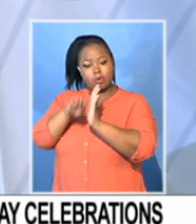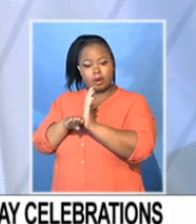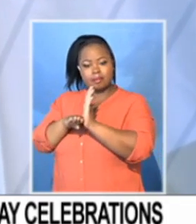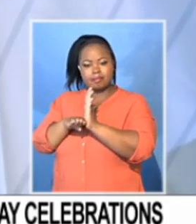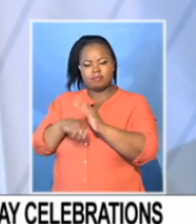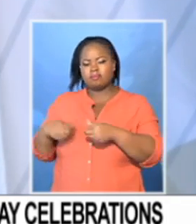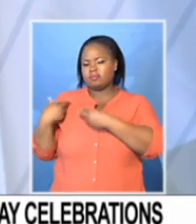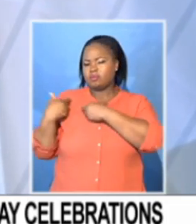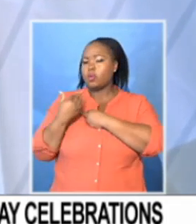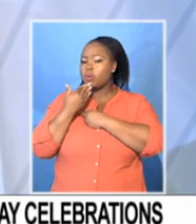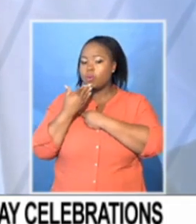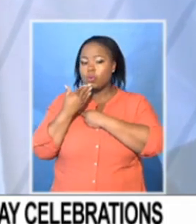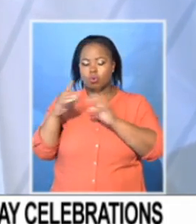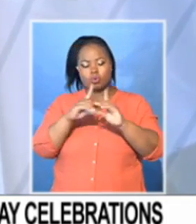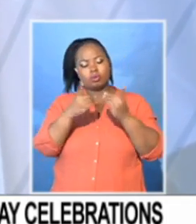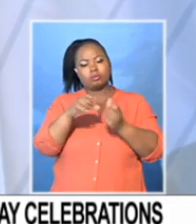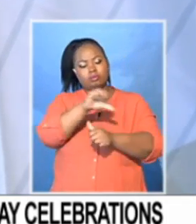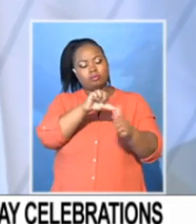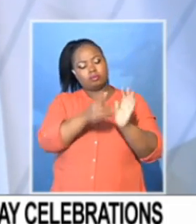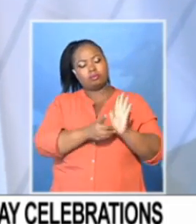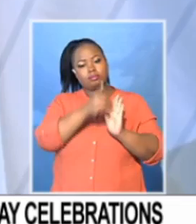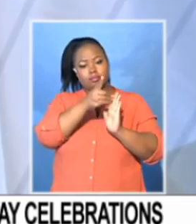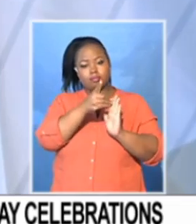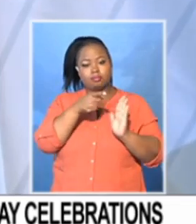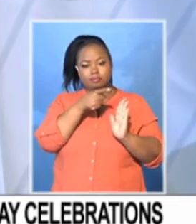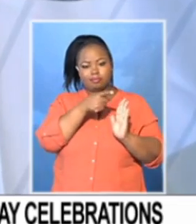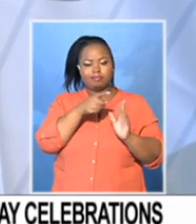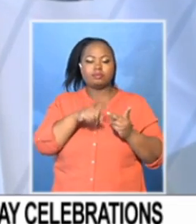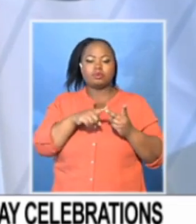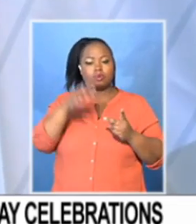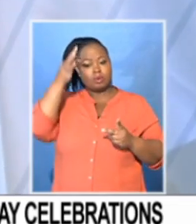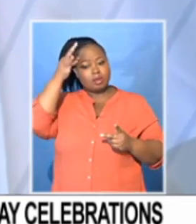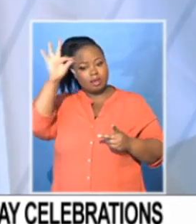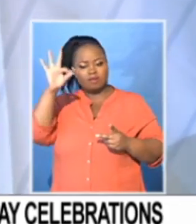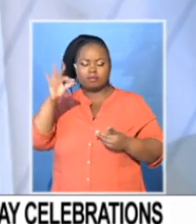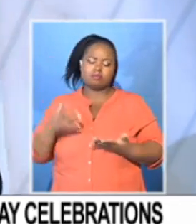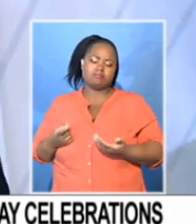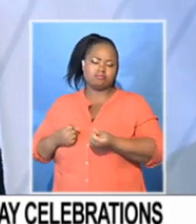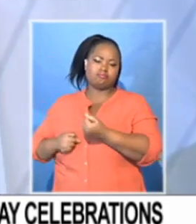of Social Development, government supports